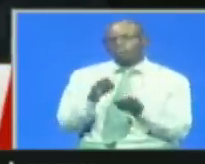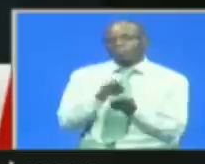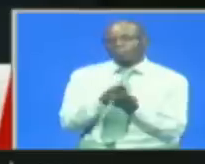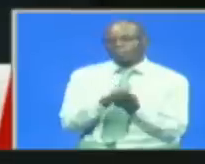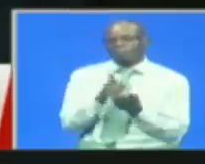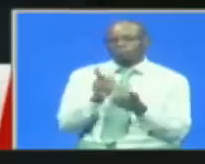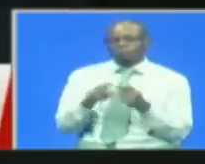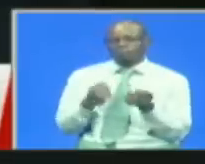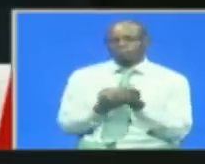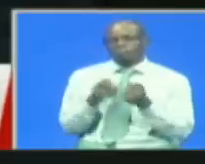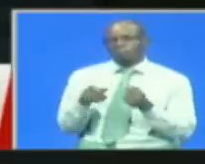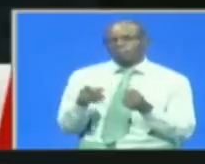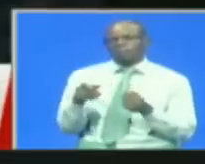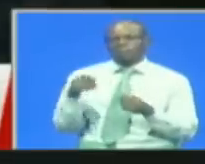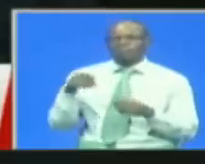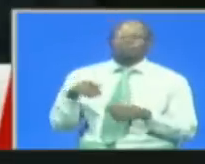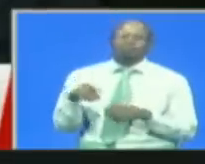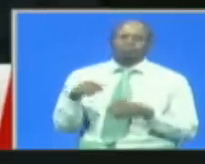these kind of programs.